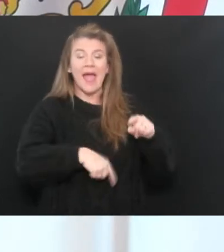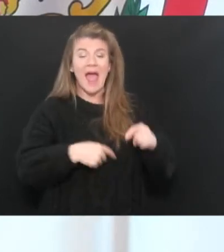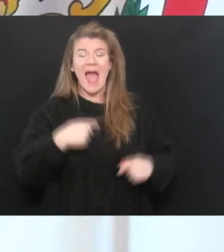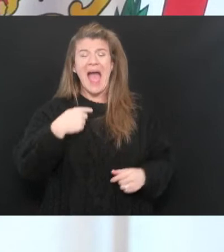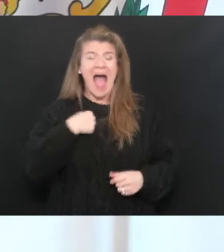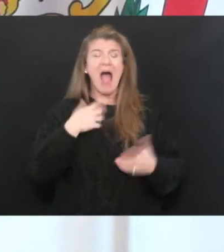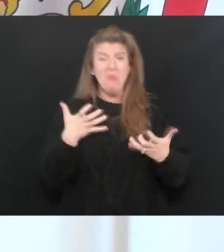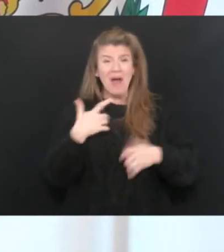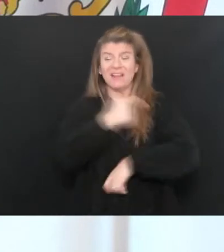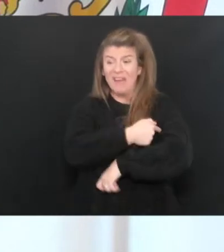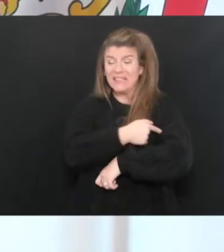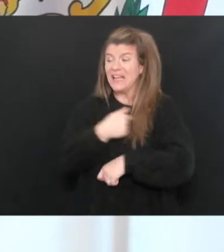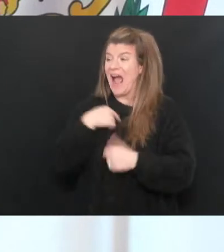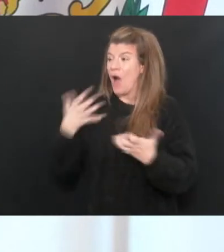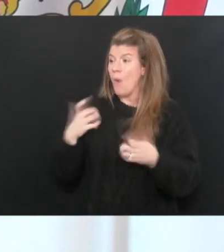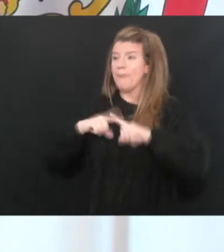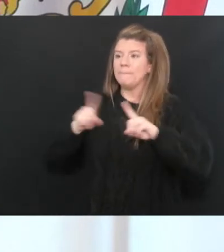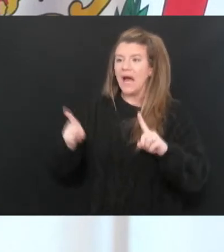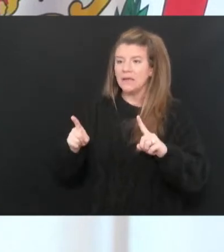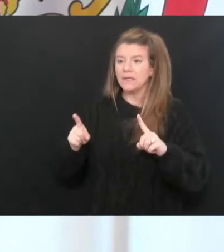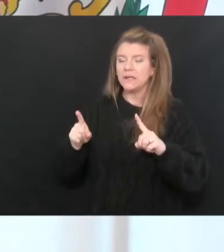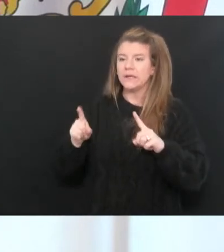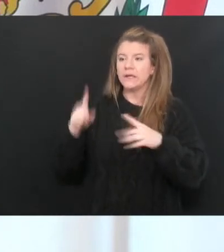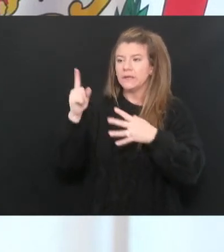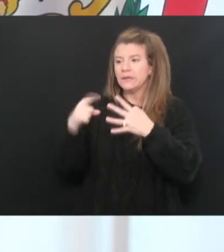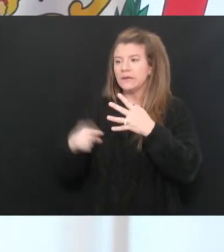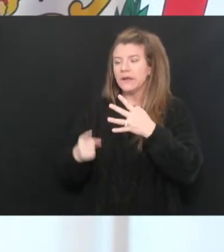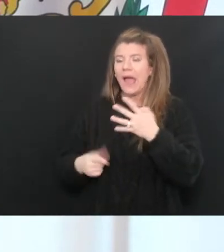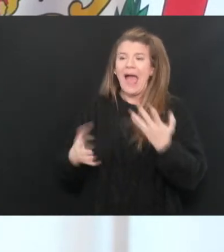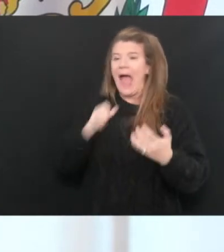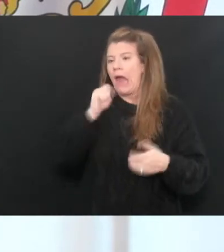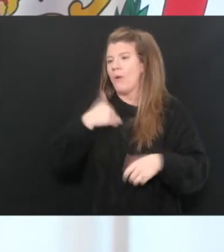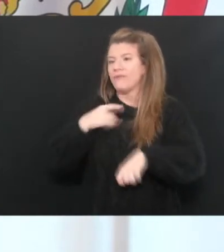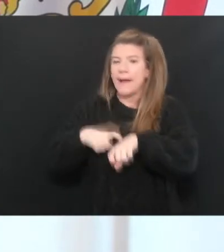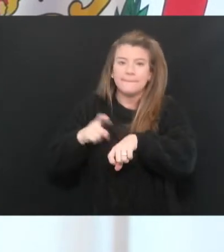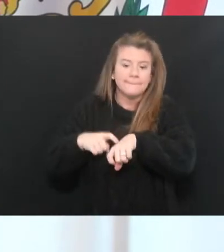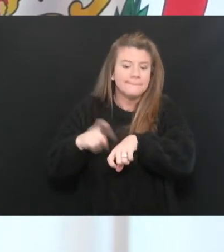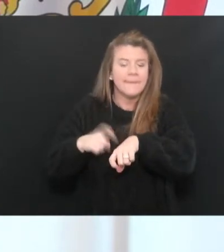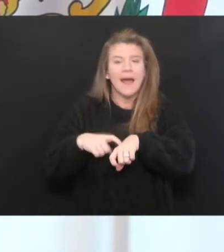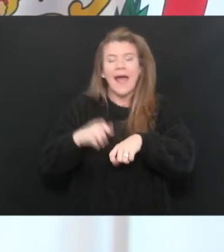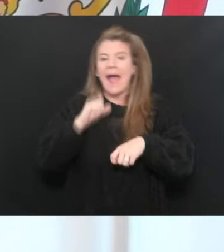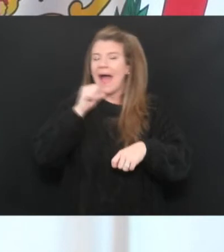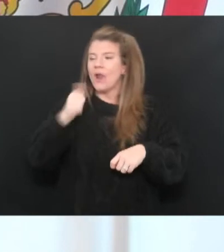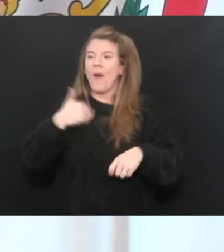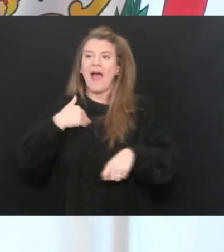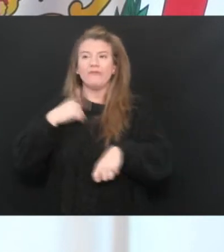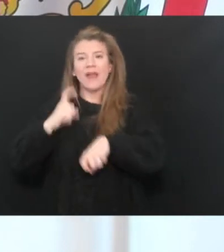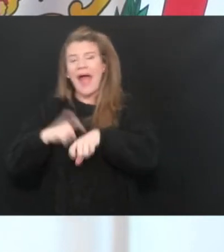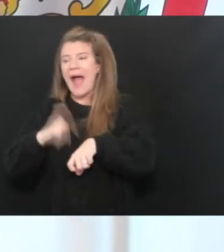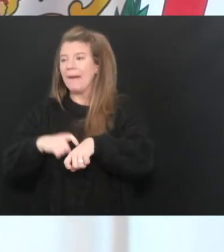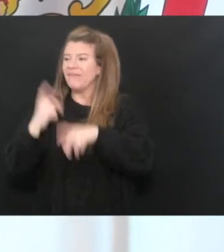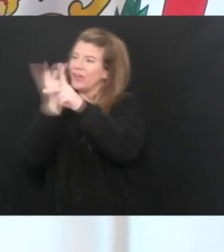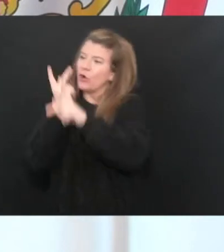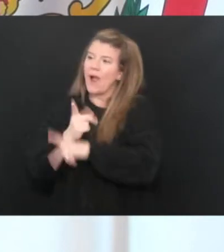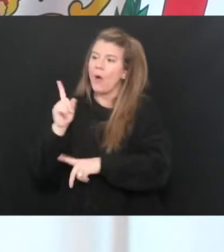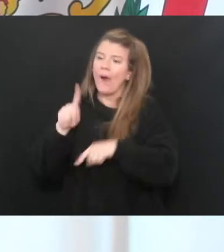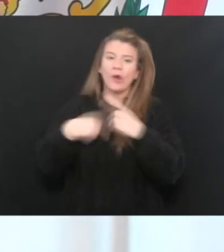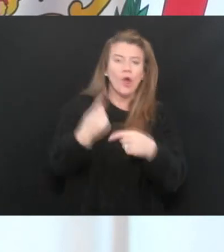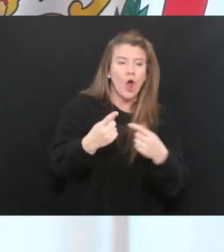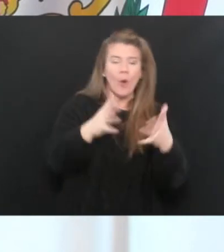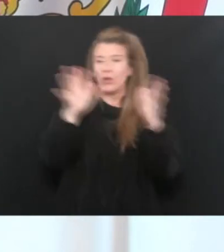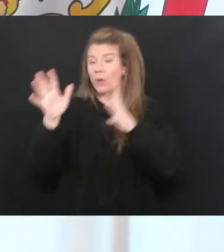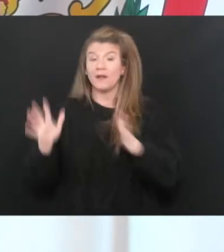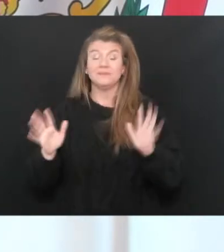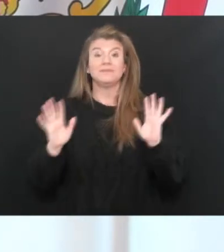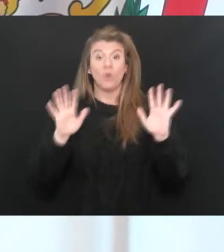shot, but, I just don't have time to do it. I don't have time to put it all together and do it.